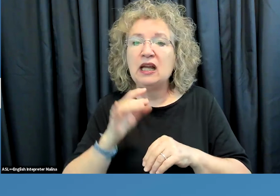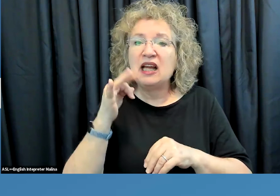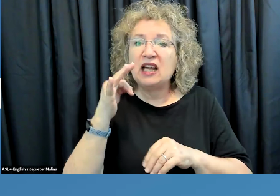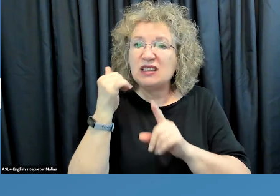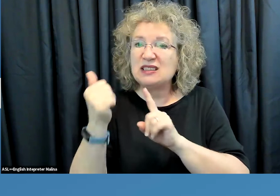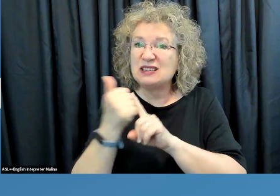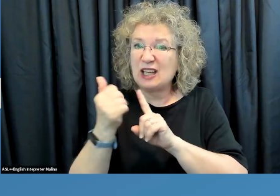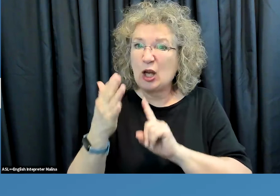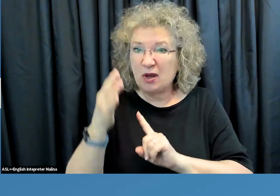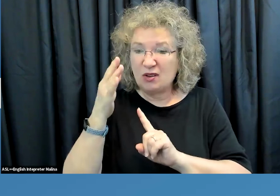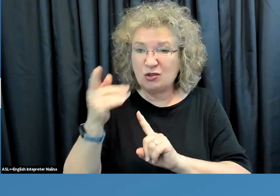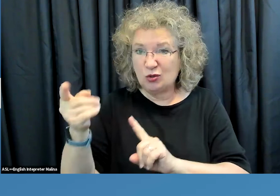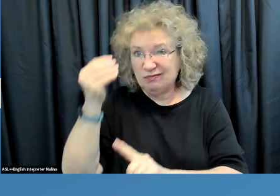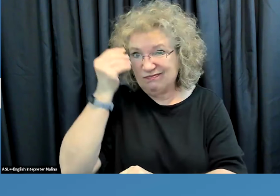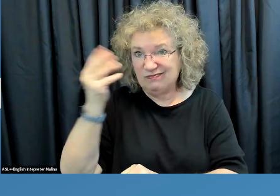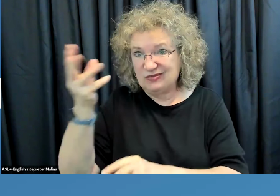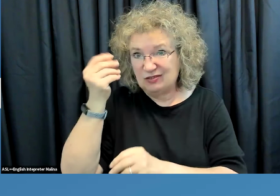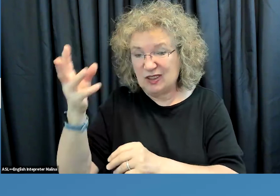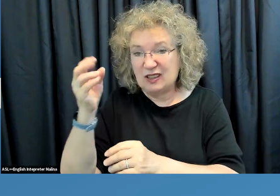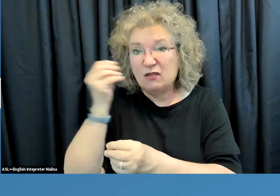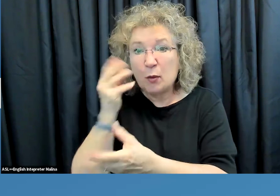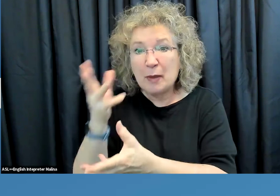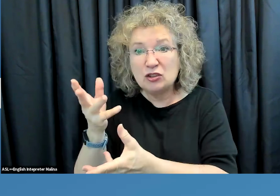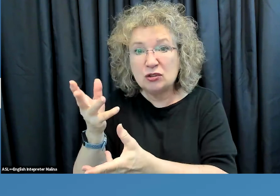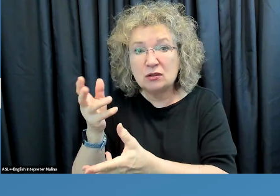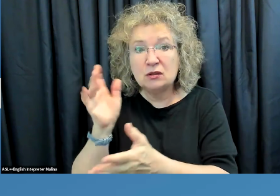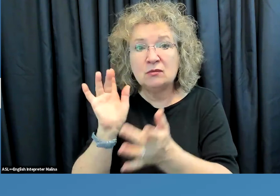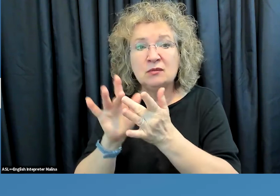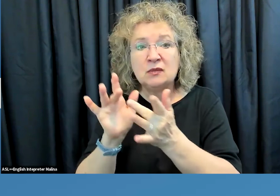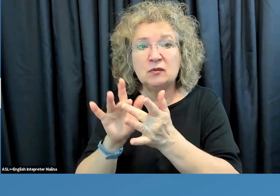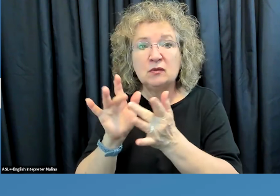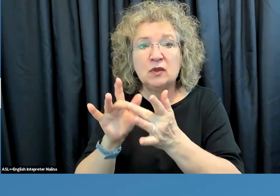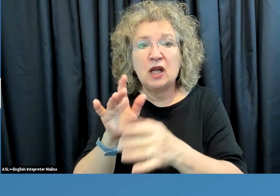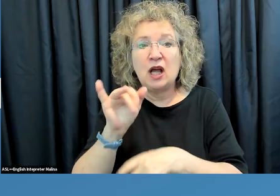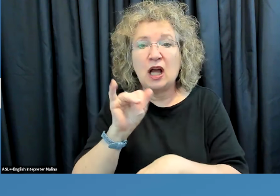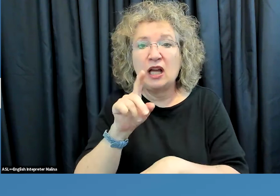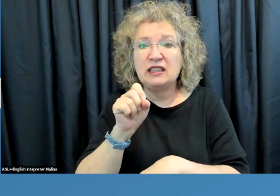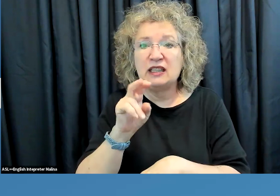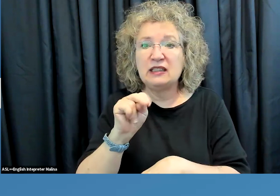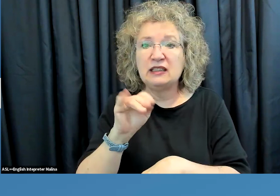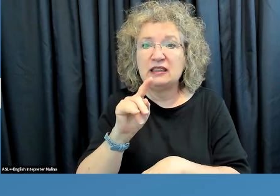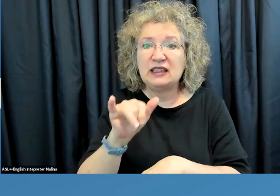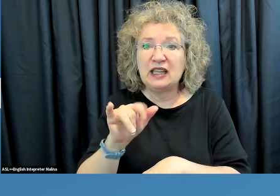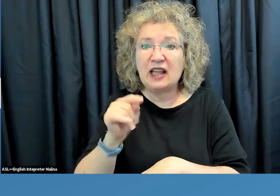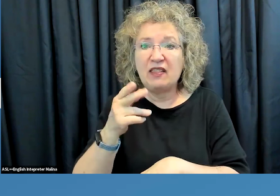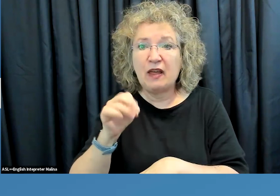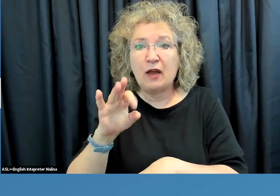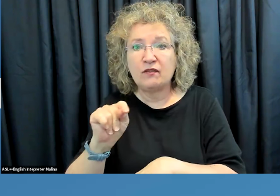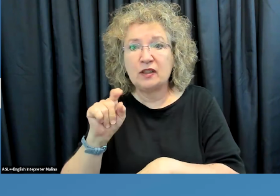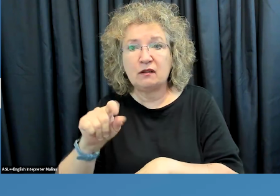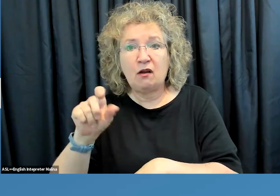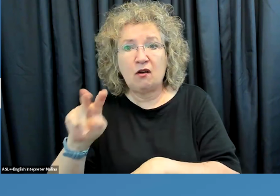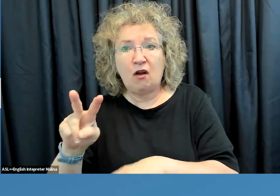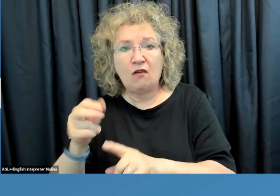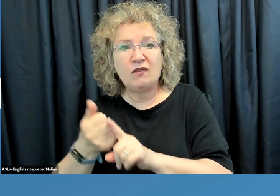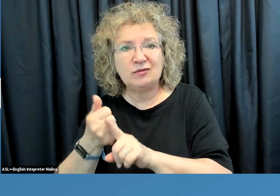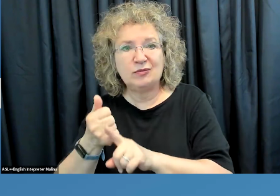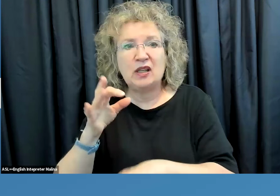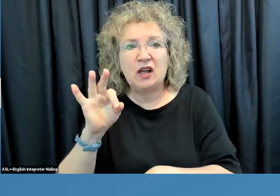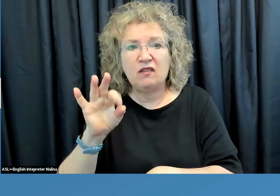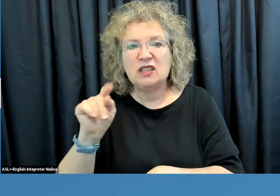is also run by the Federal Trade Commission. Make sure that you file a police report. And